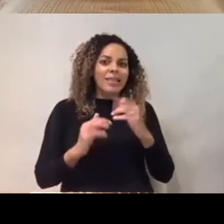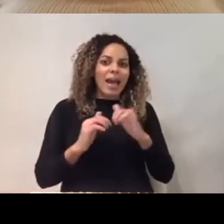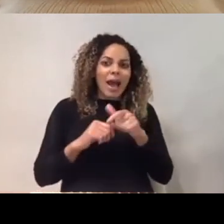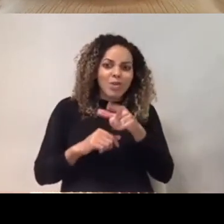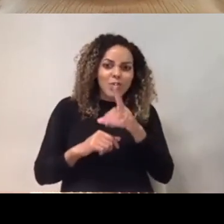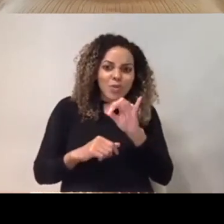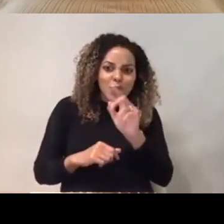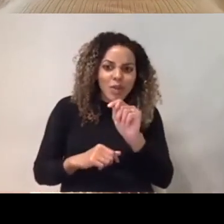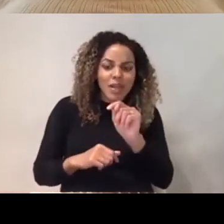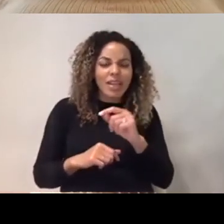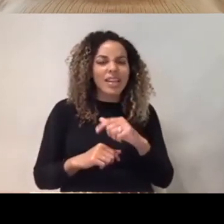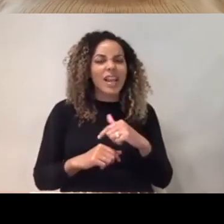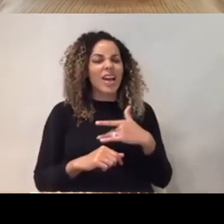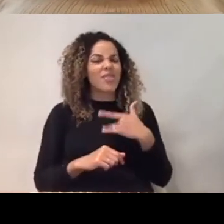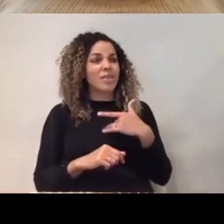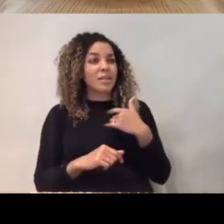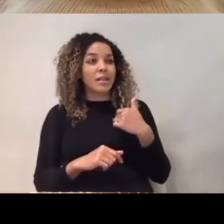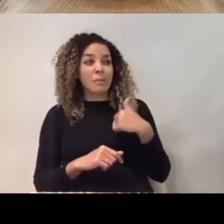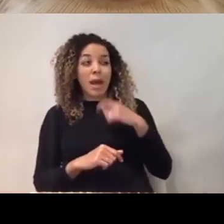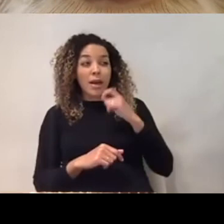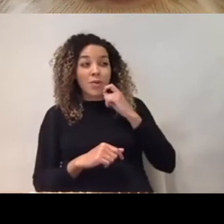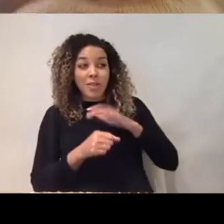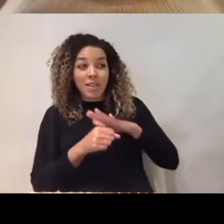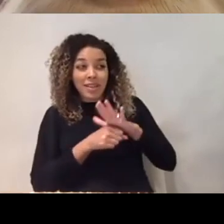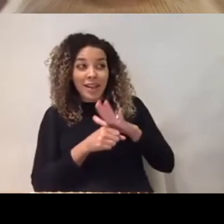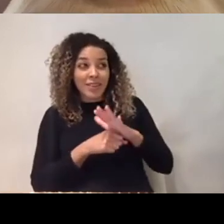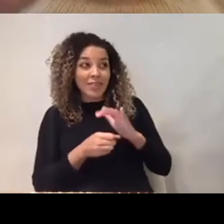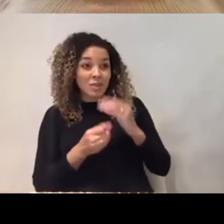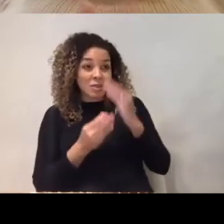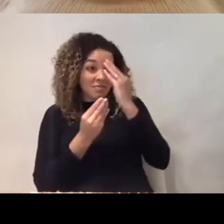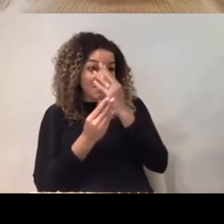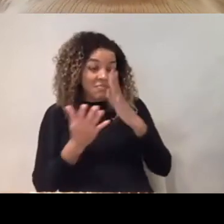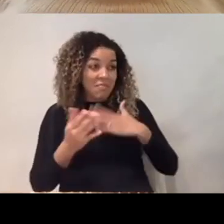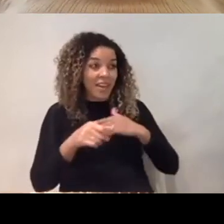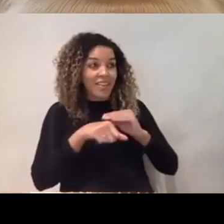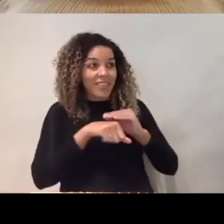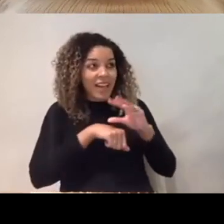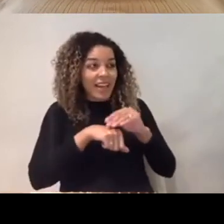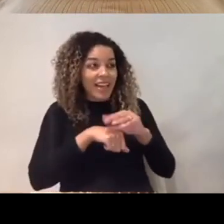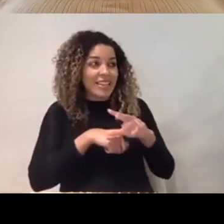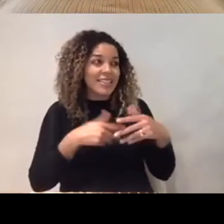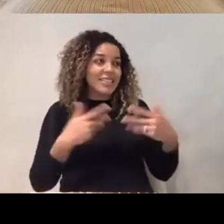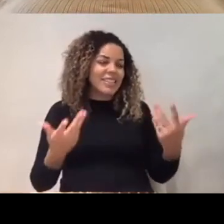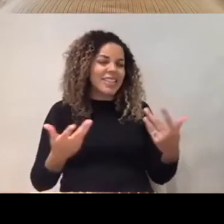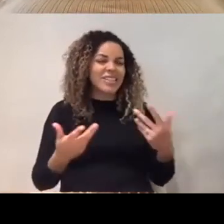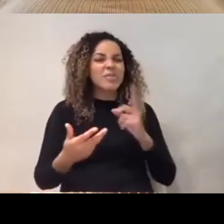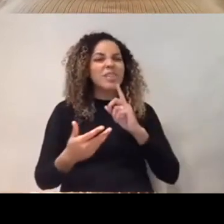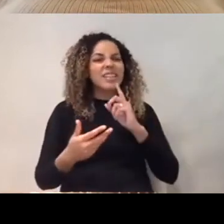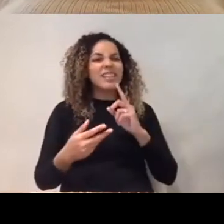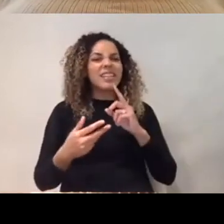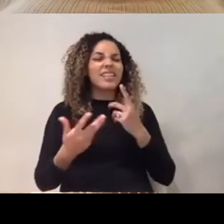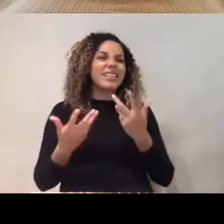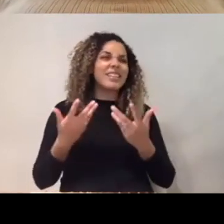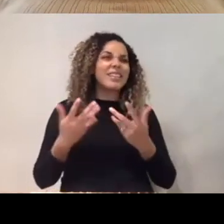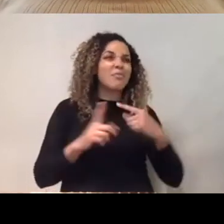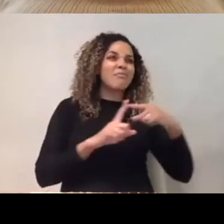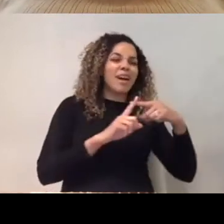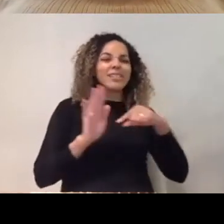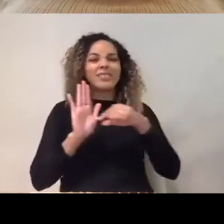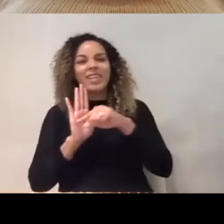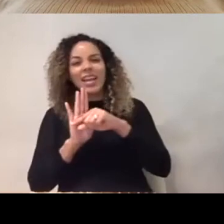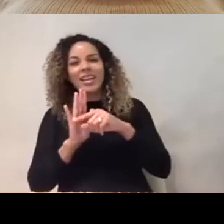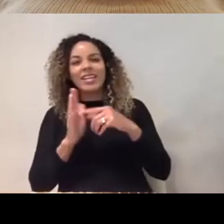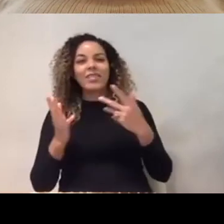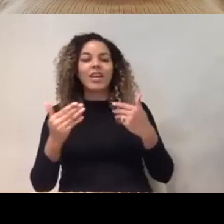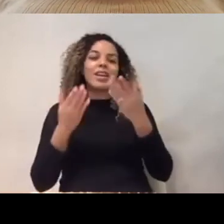enough to dispense this advice? So I mean, it's twofold. You just have the in general